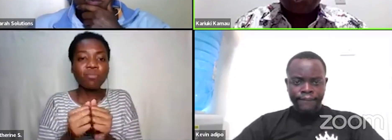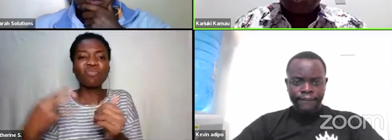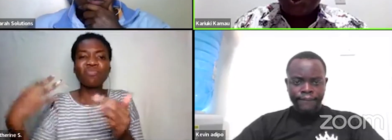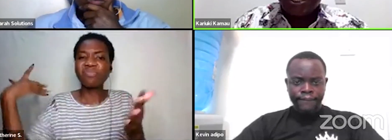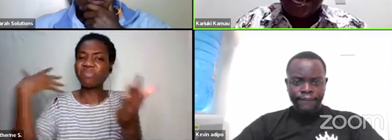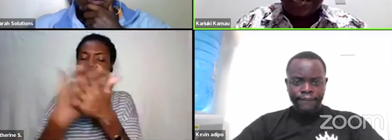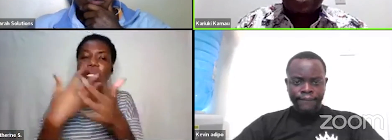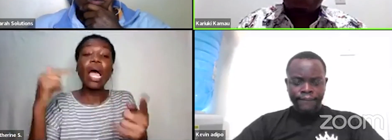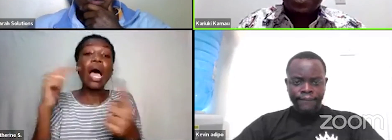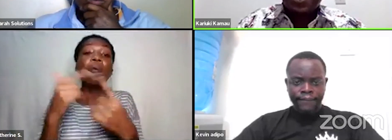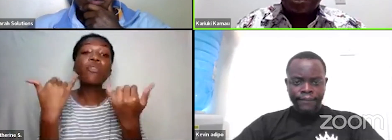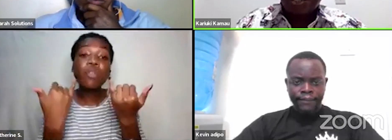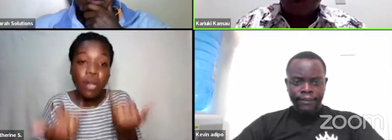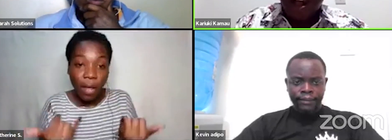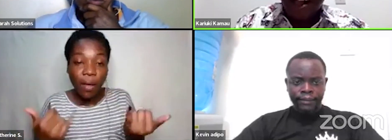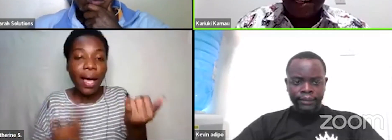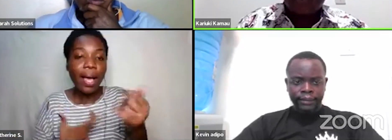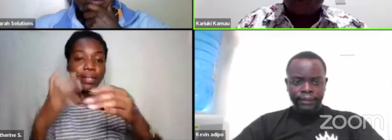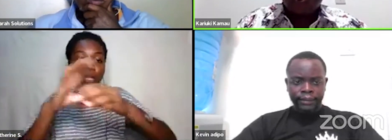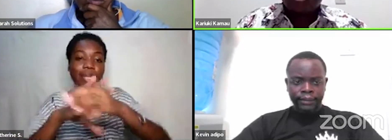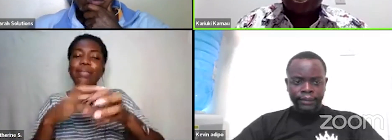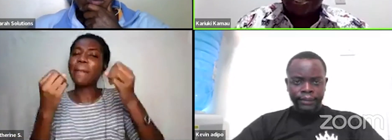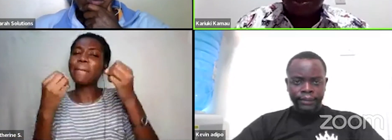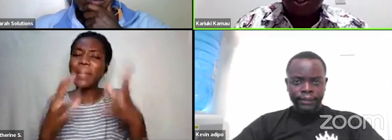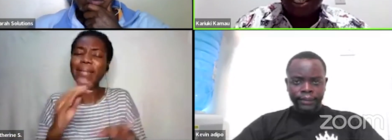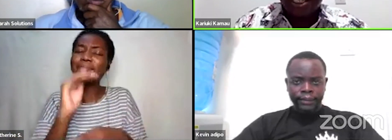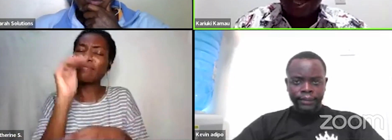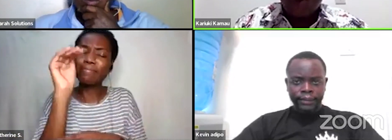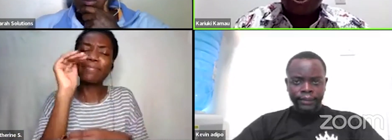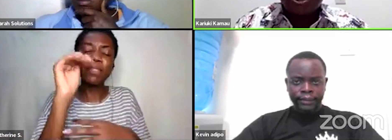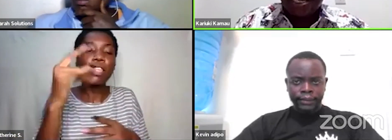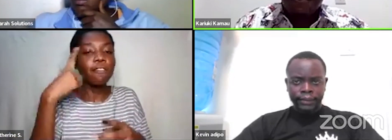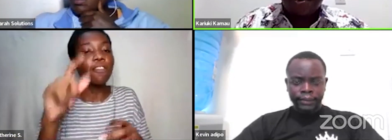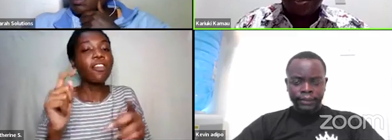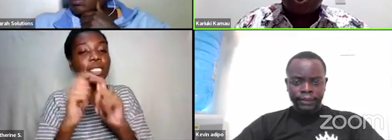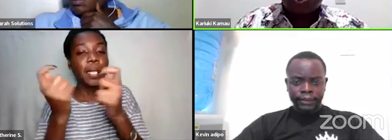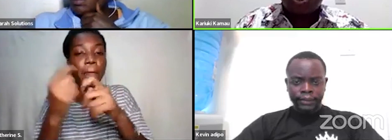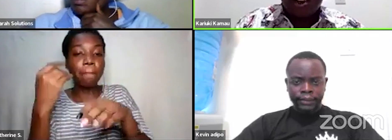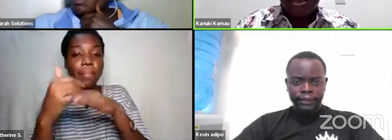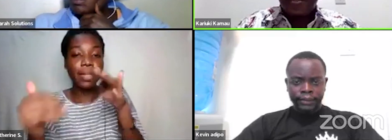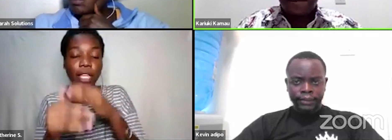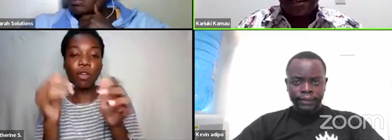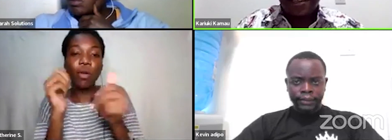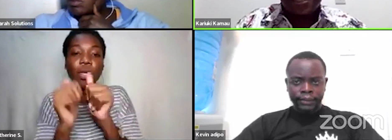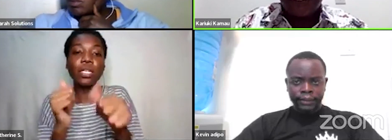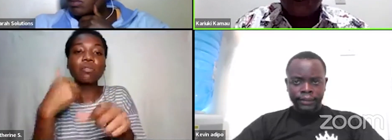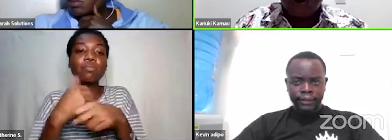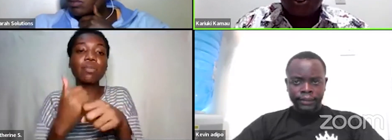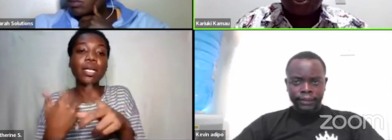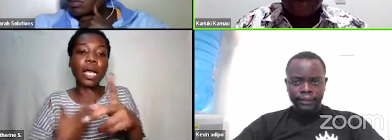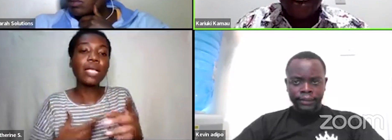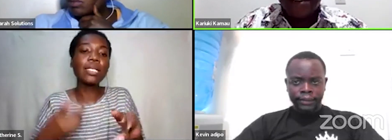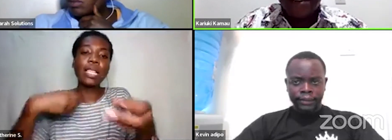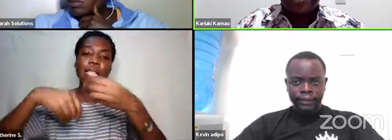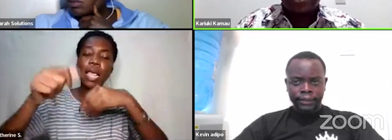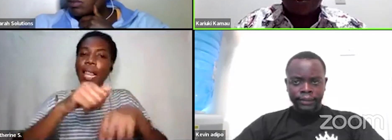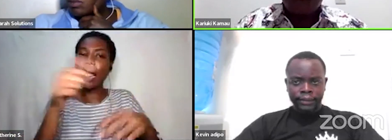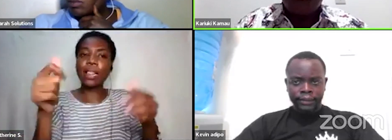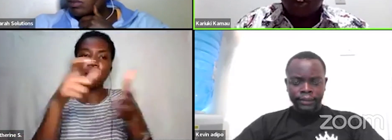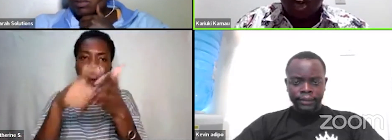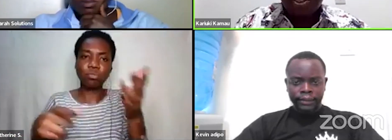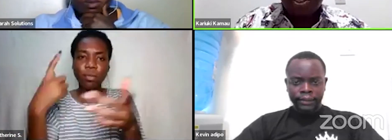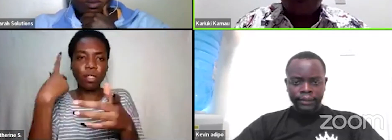now. We get many inquiries for team building, which enable us to sell the other packages for